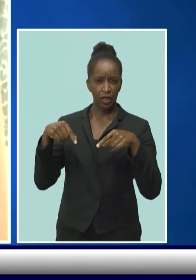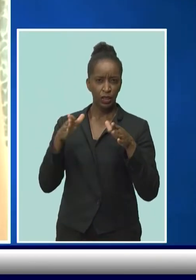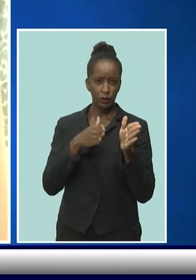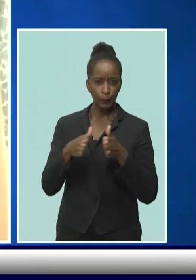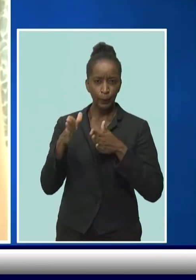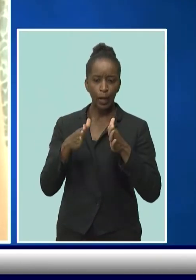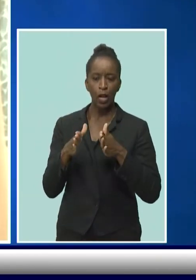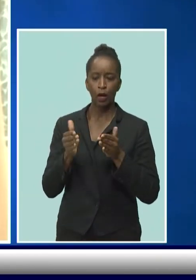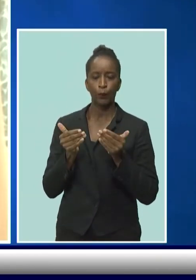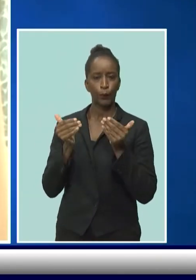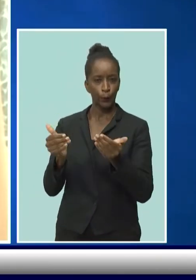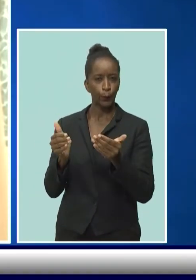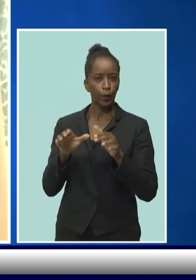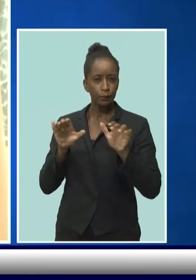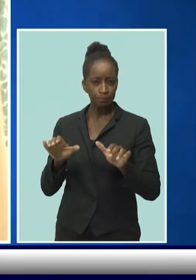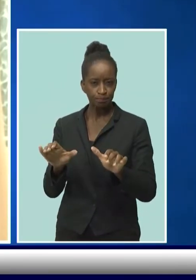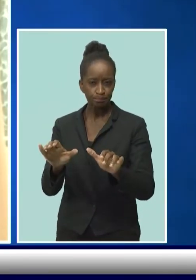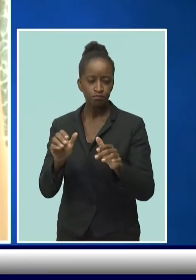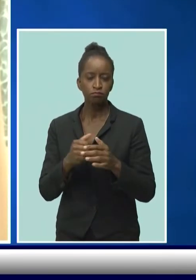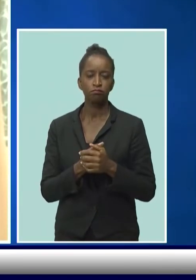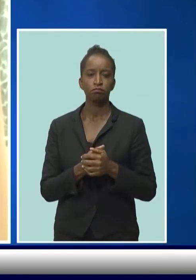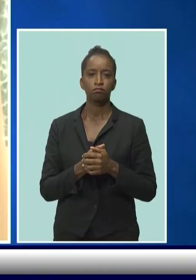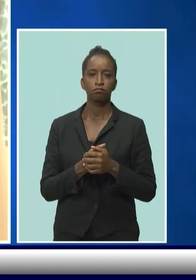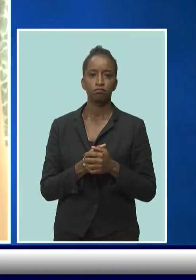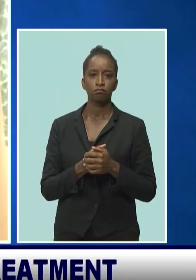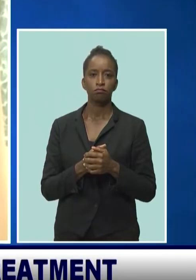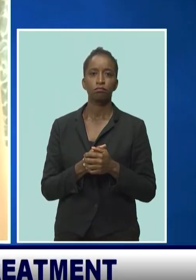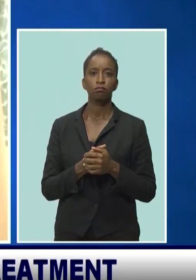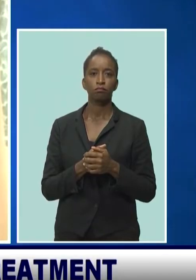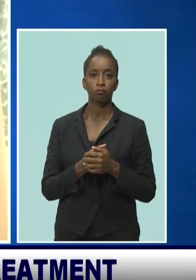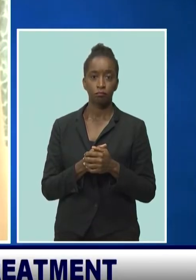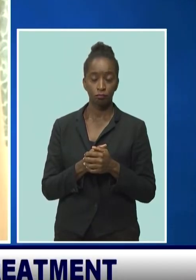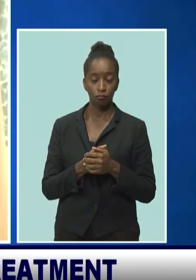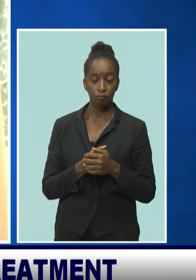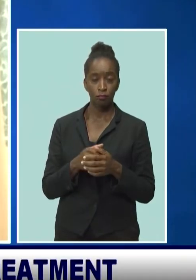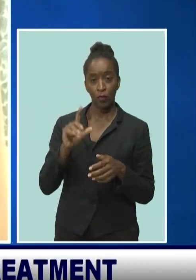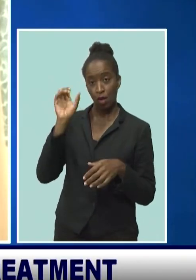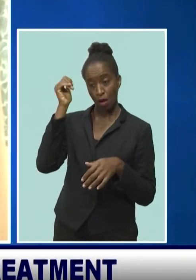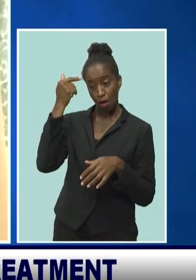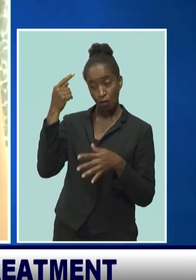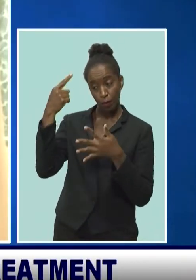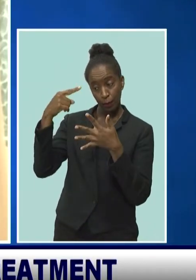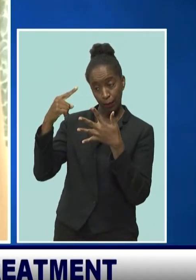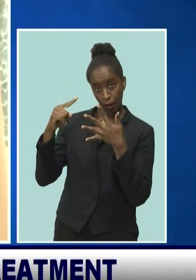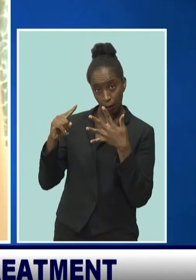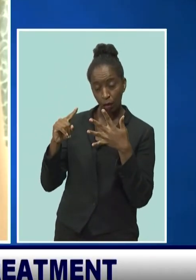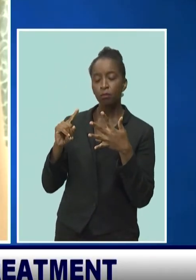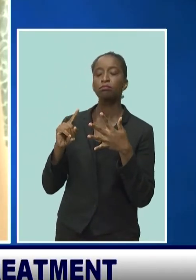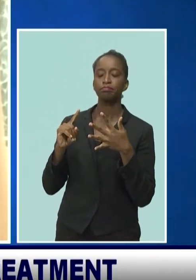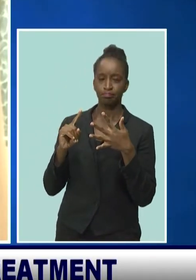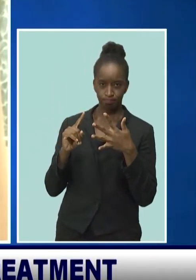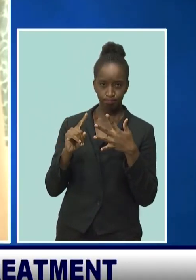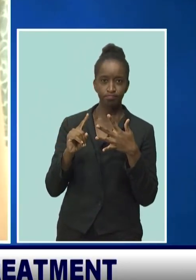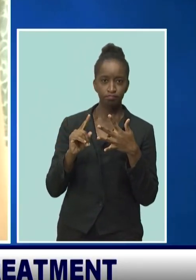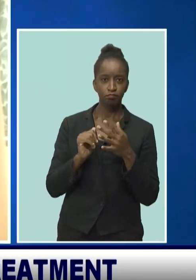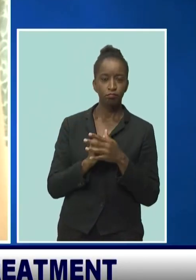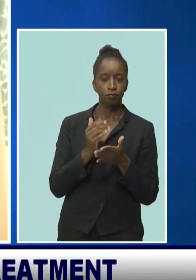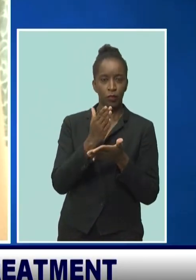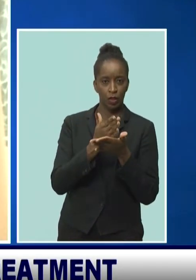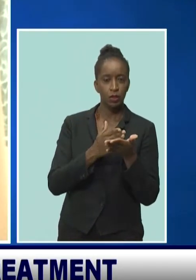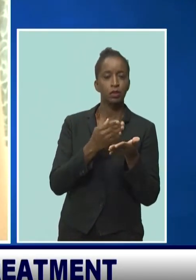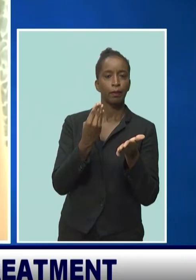done and we meet the conditions for the first disbursement, we are hopeful that we will see the first funds